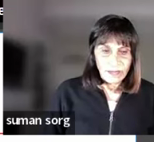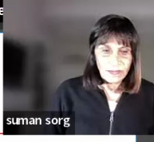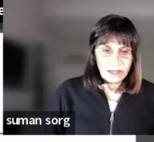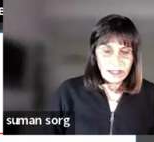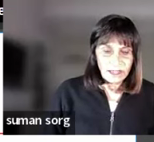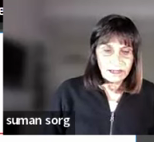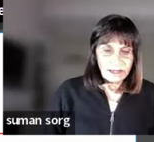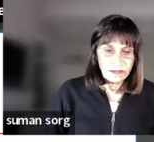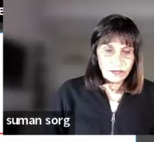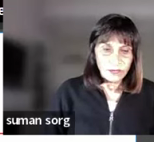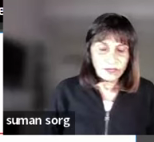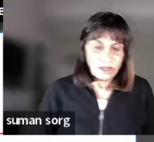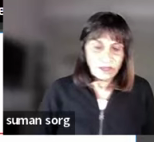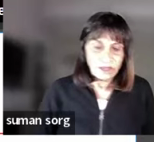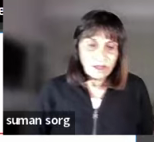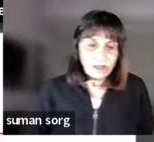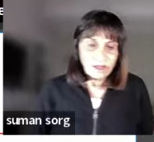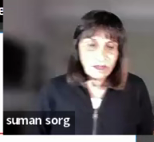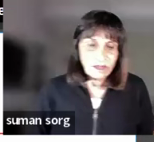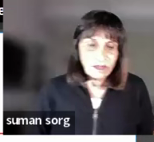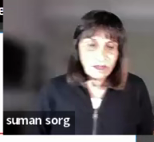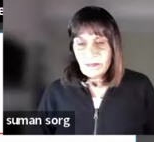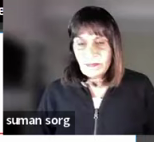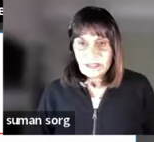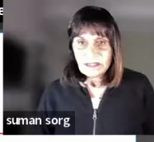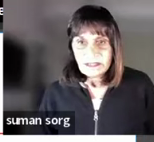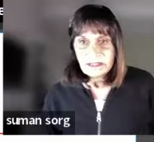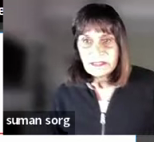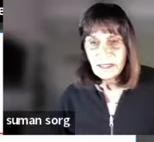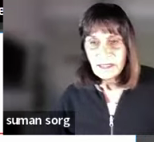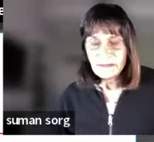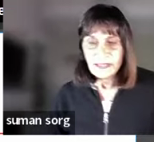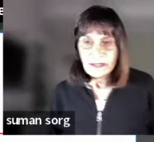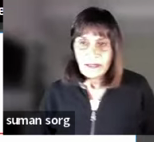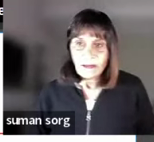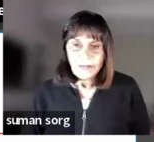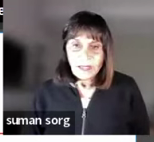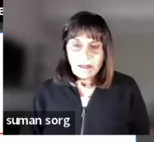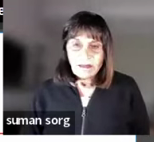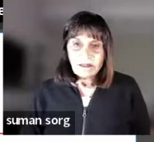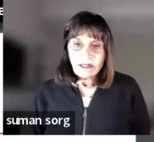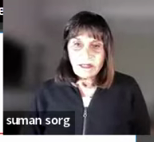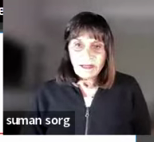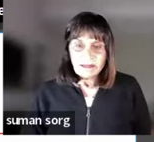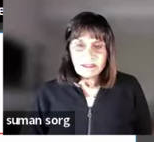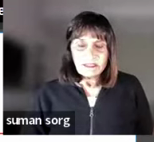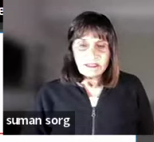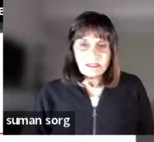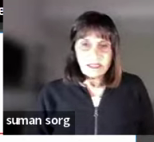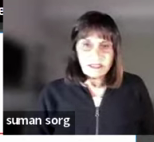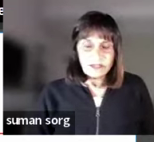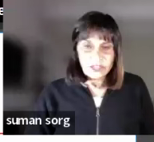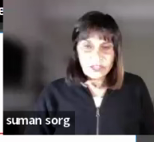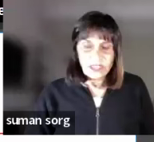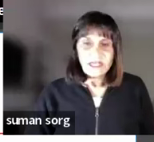zero requirements and LEED Gold requirements as it's designed right now. Now, the